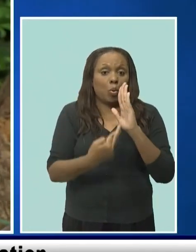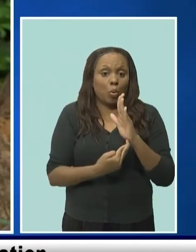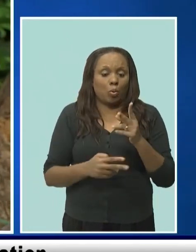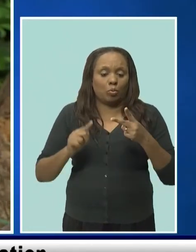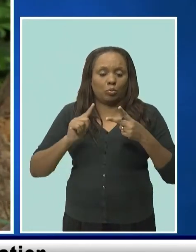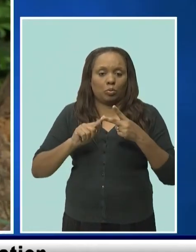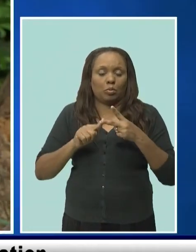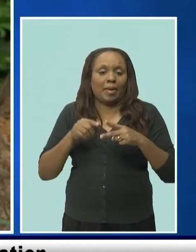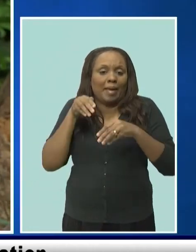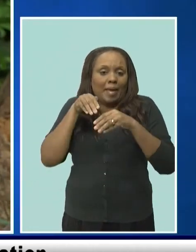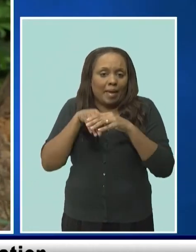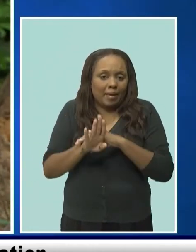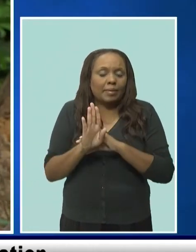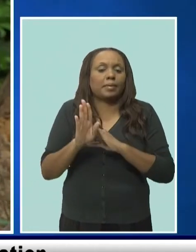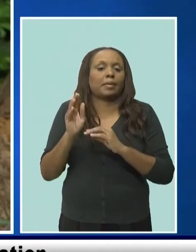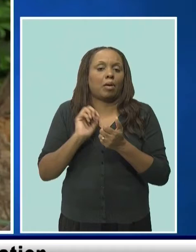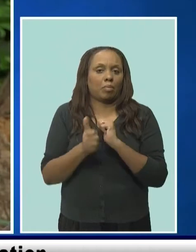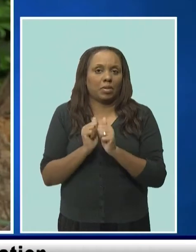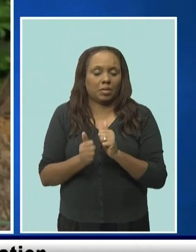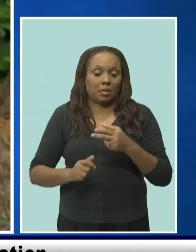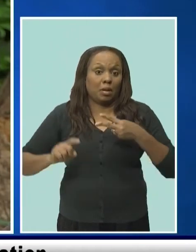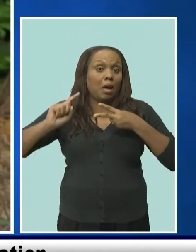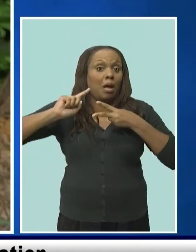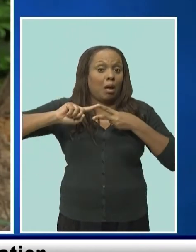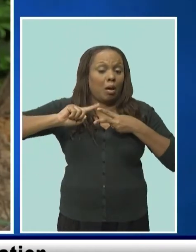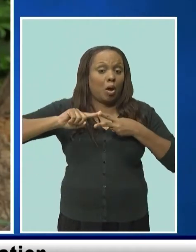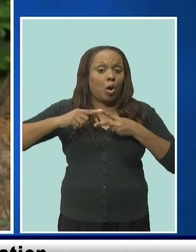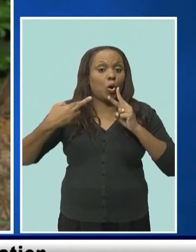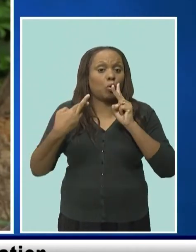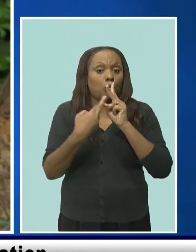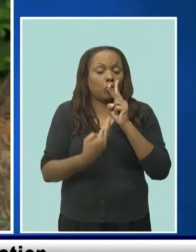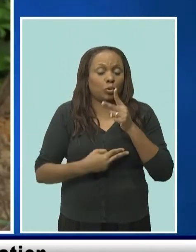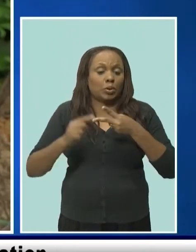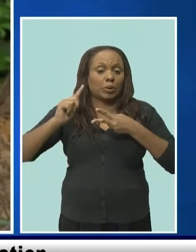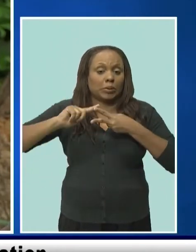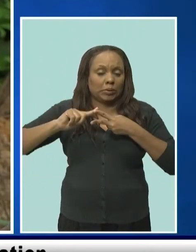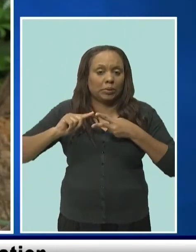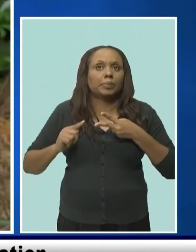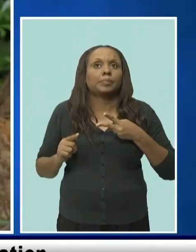enter competition. Under rules and guidelines,